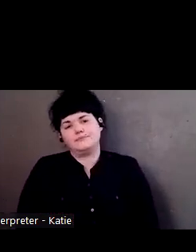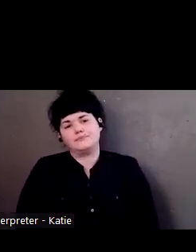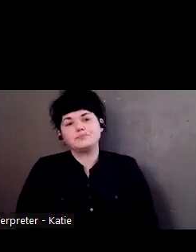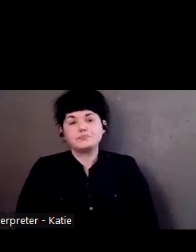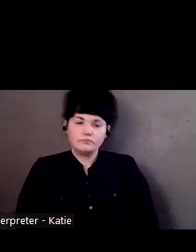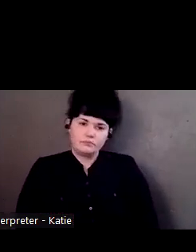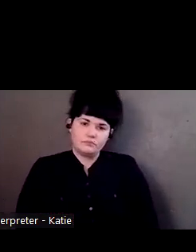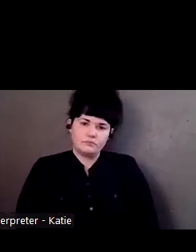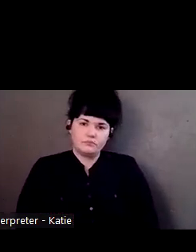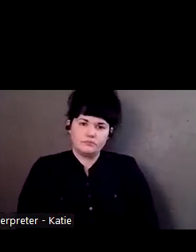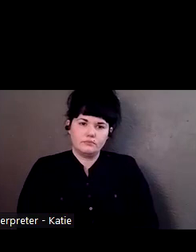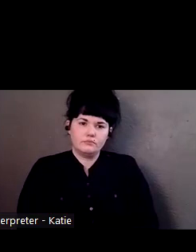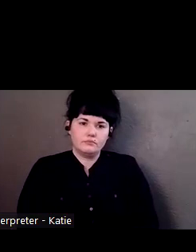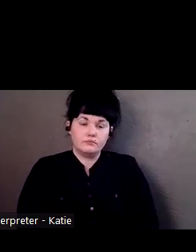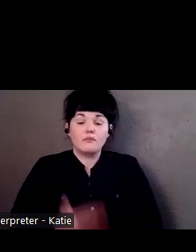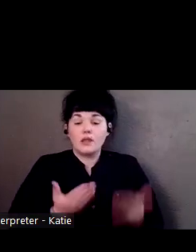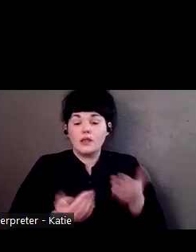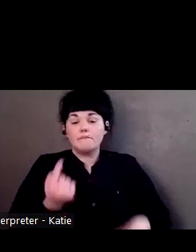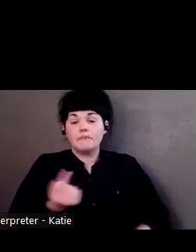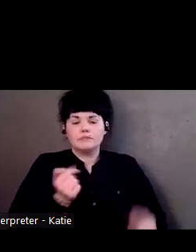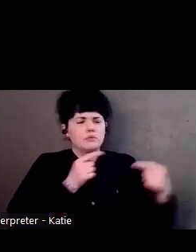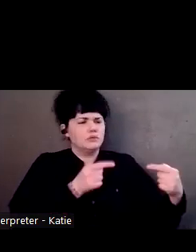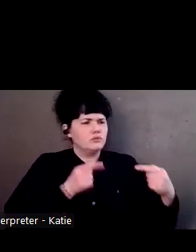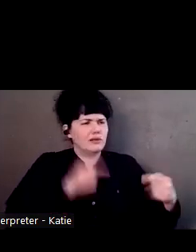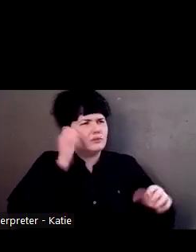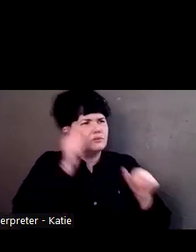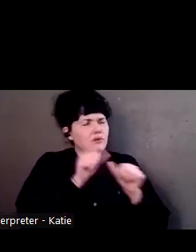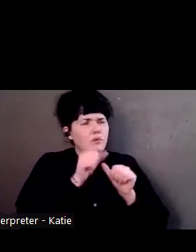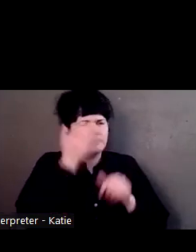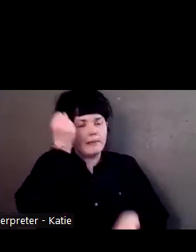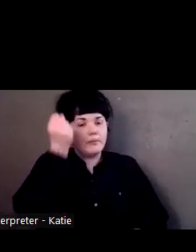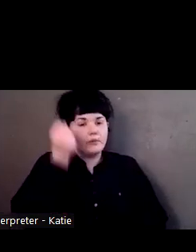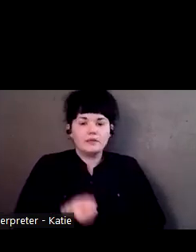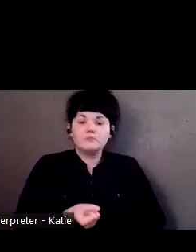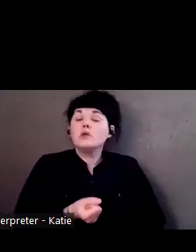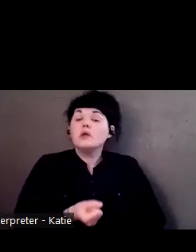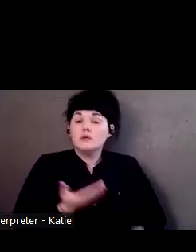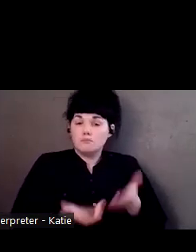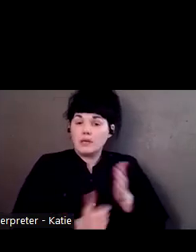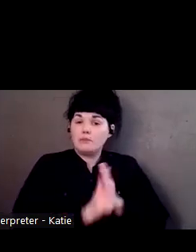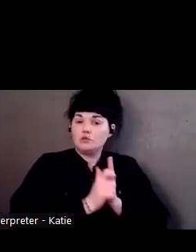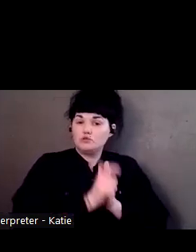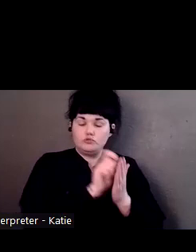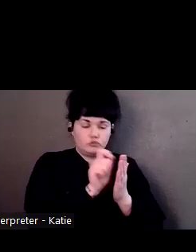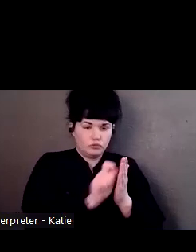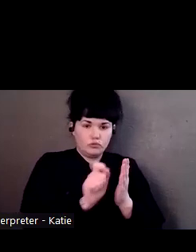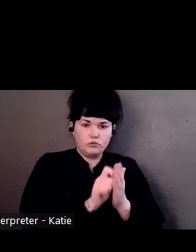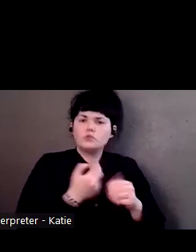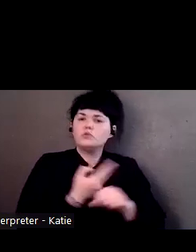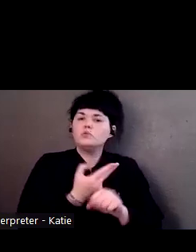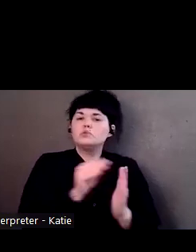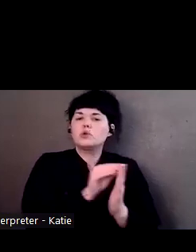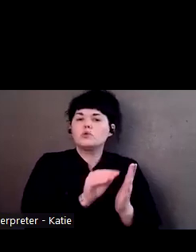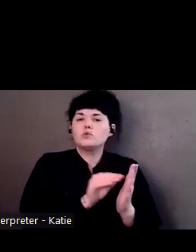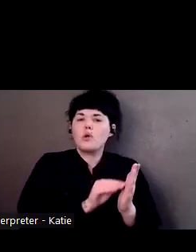For someone who might have some difficulty with memory, use of journaling or writing notes, or recording meetings, implementing the